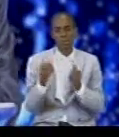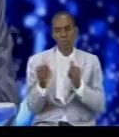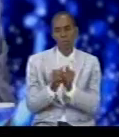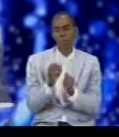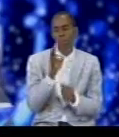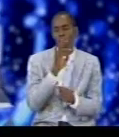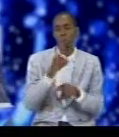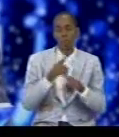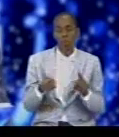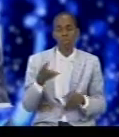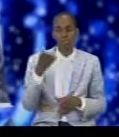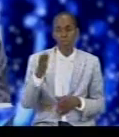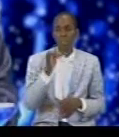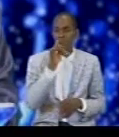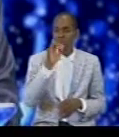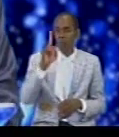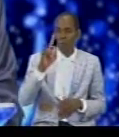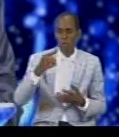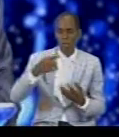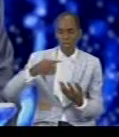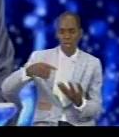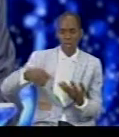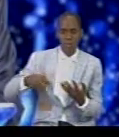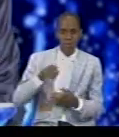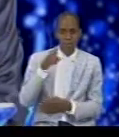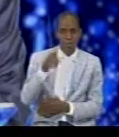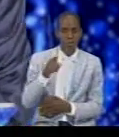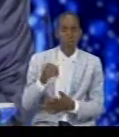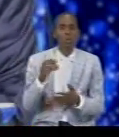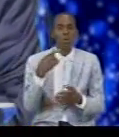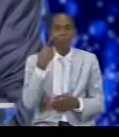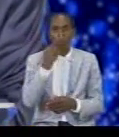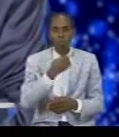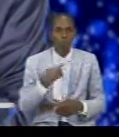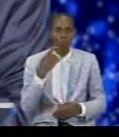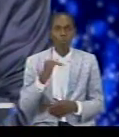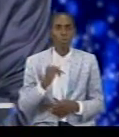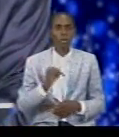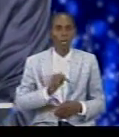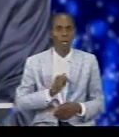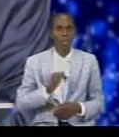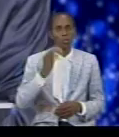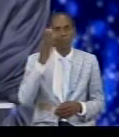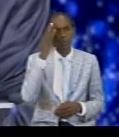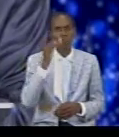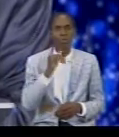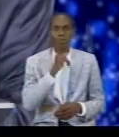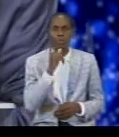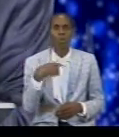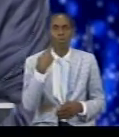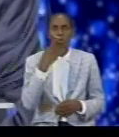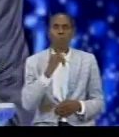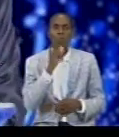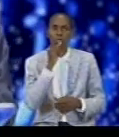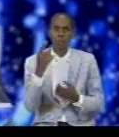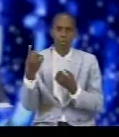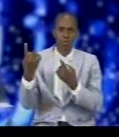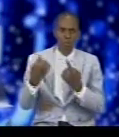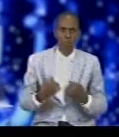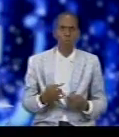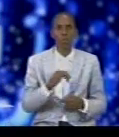it is, who coming after me is preferred before me, whose shoes latchet I am not worthy